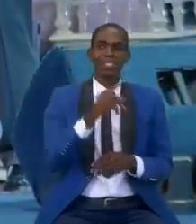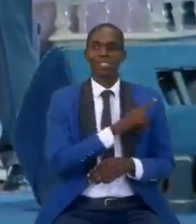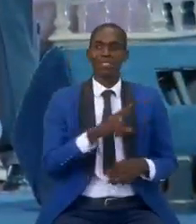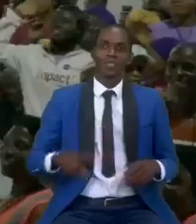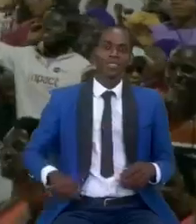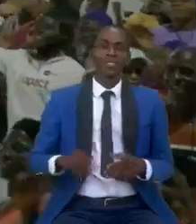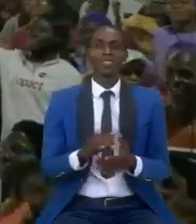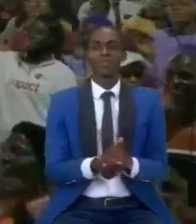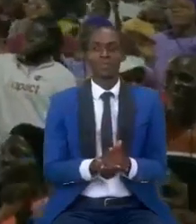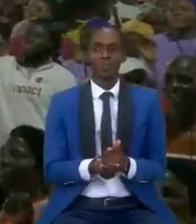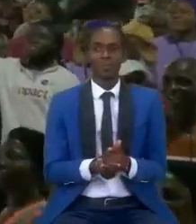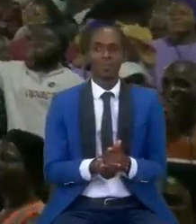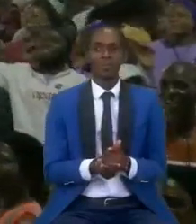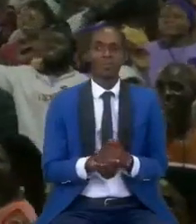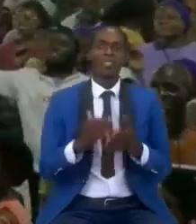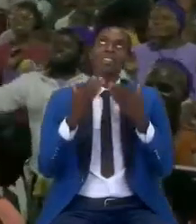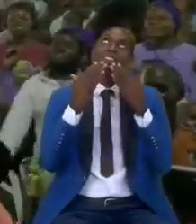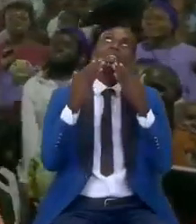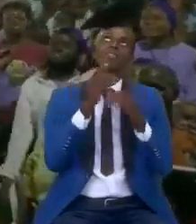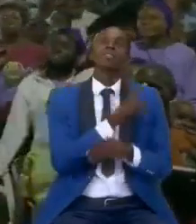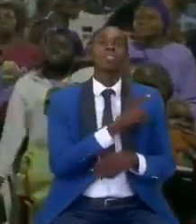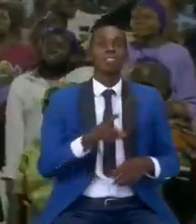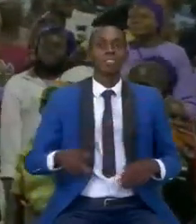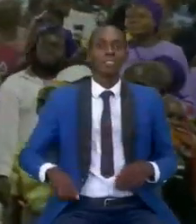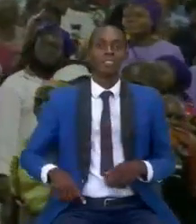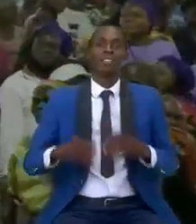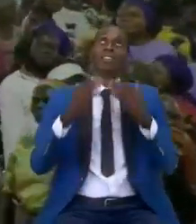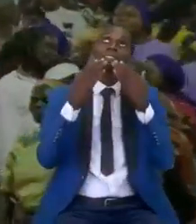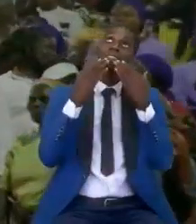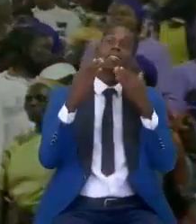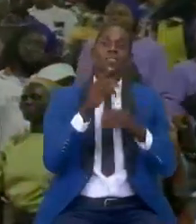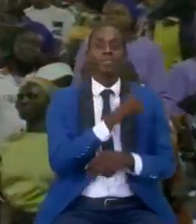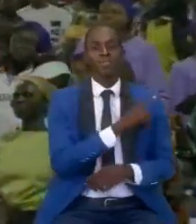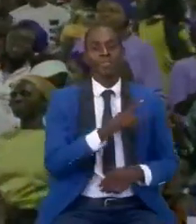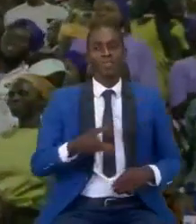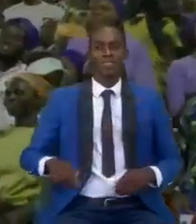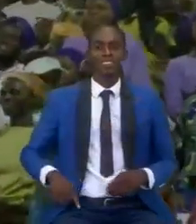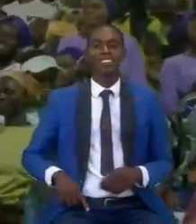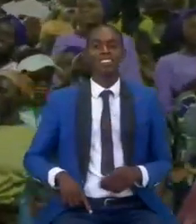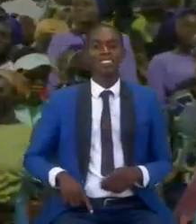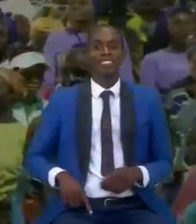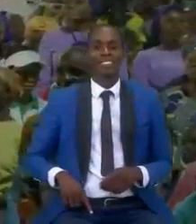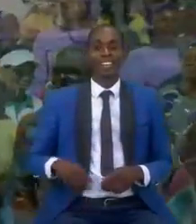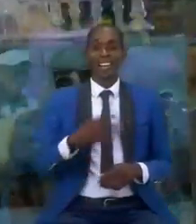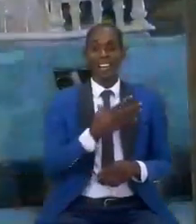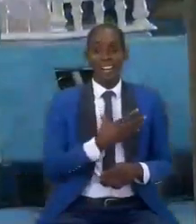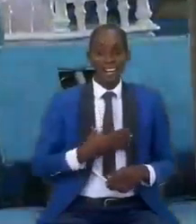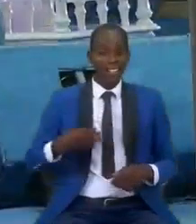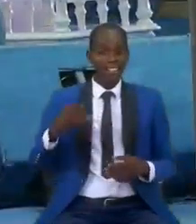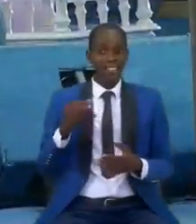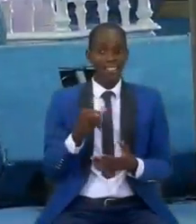you, Lord. And that gratitude of heart that the